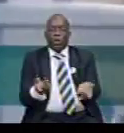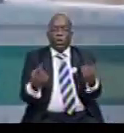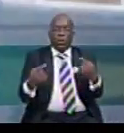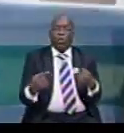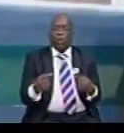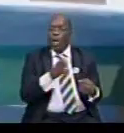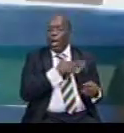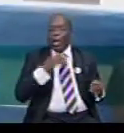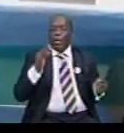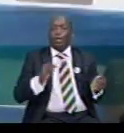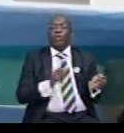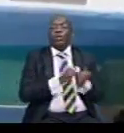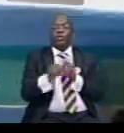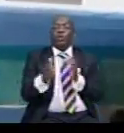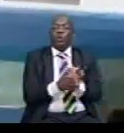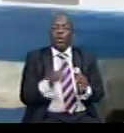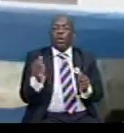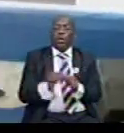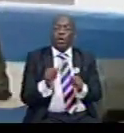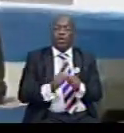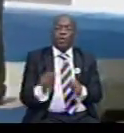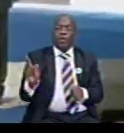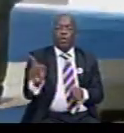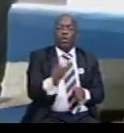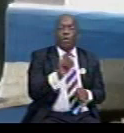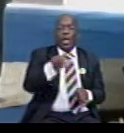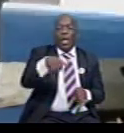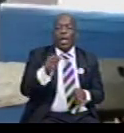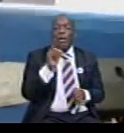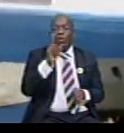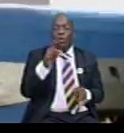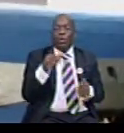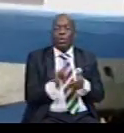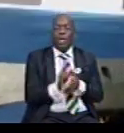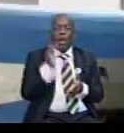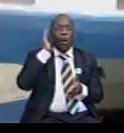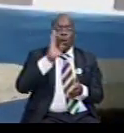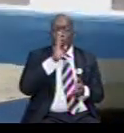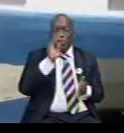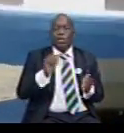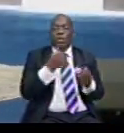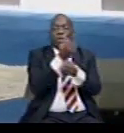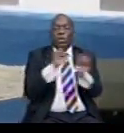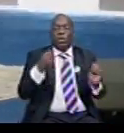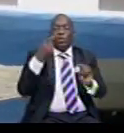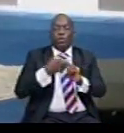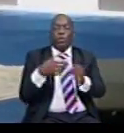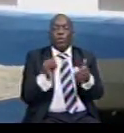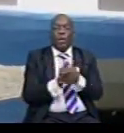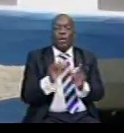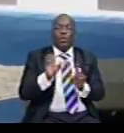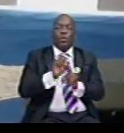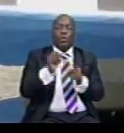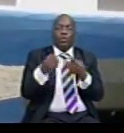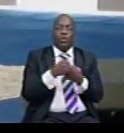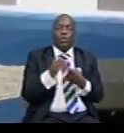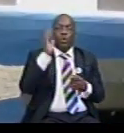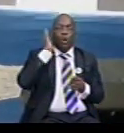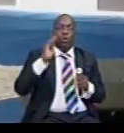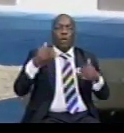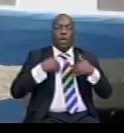anyone that is going to be saved from that situation will have to enter into